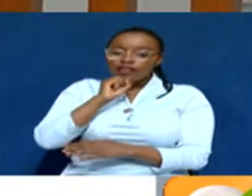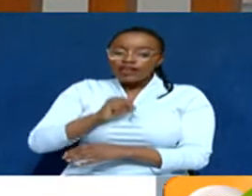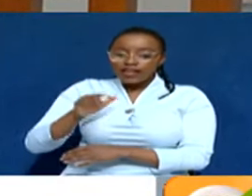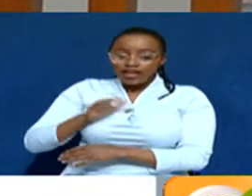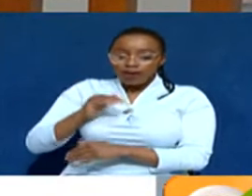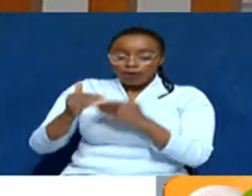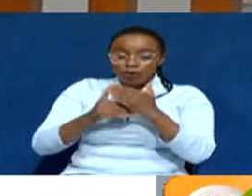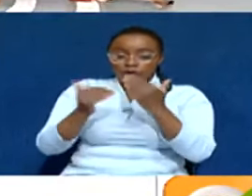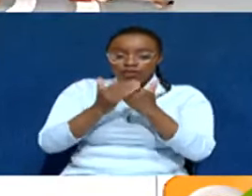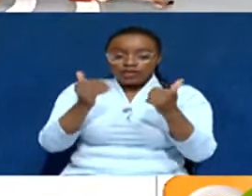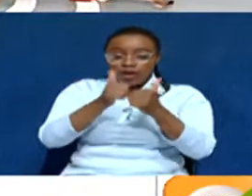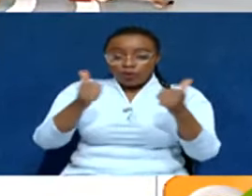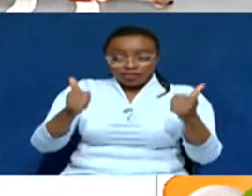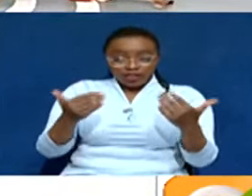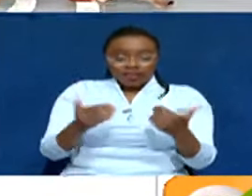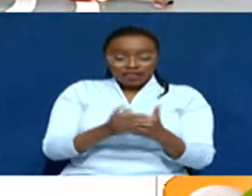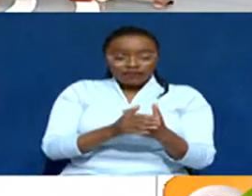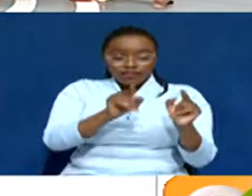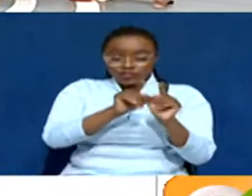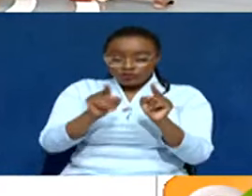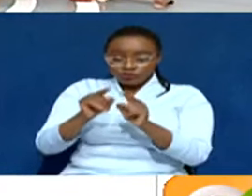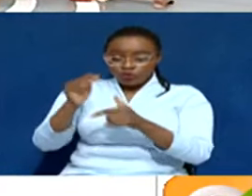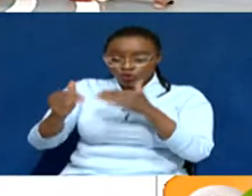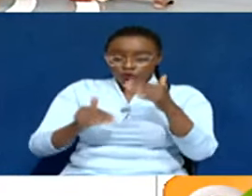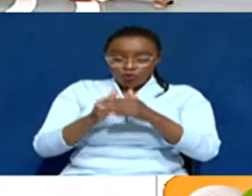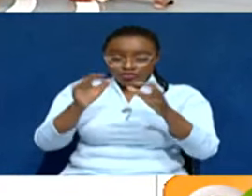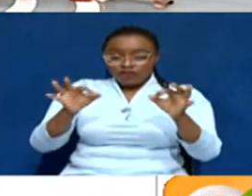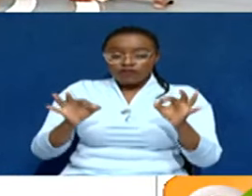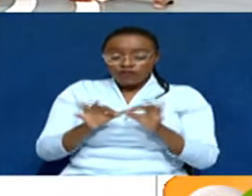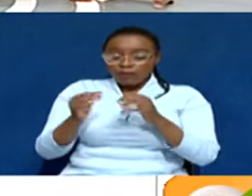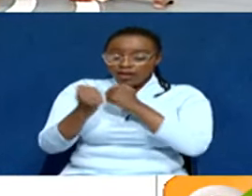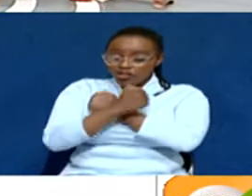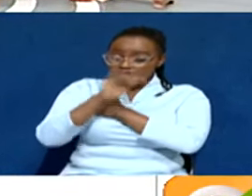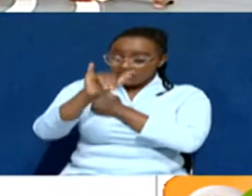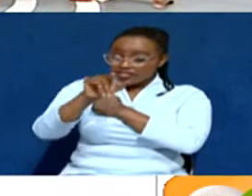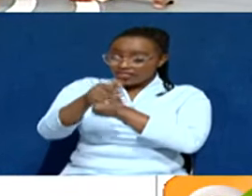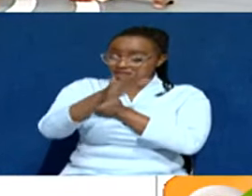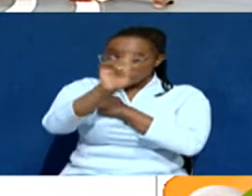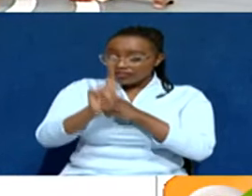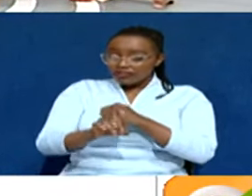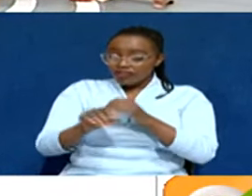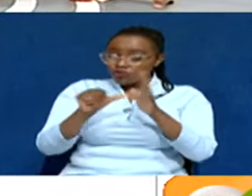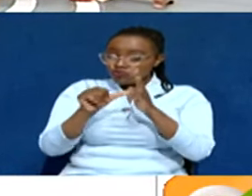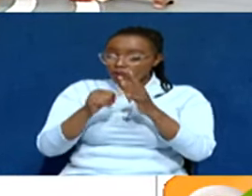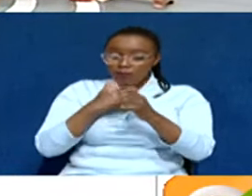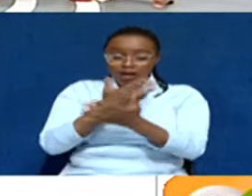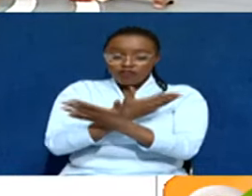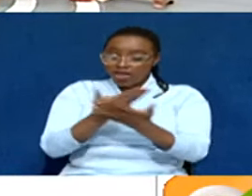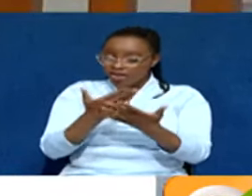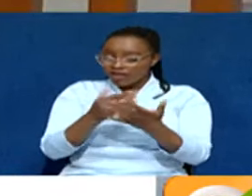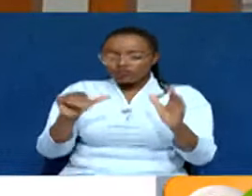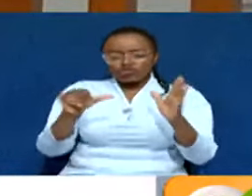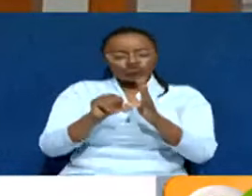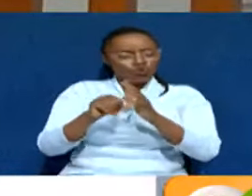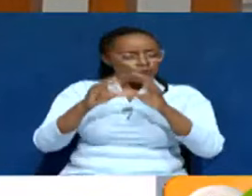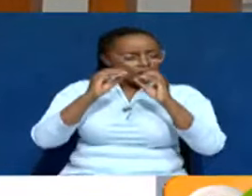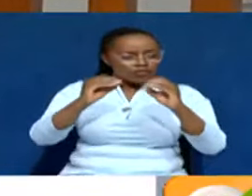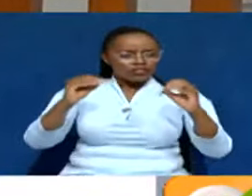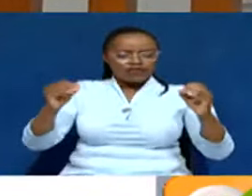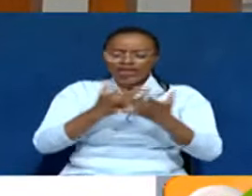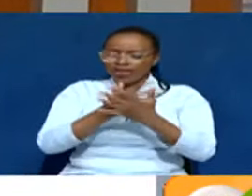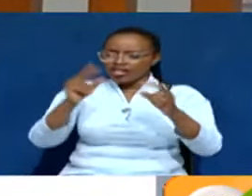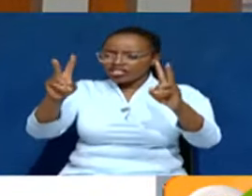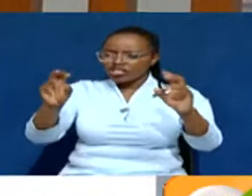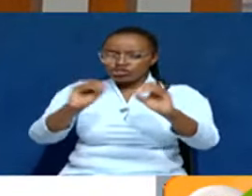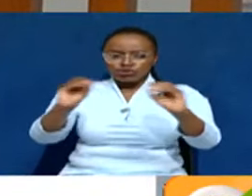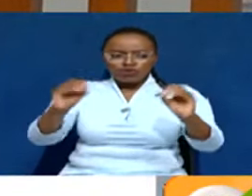they all treated you well. All of them. And they all the families. And you loved being there. I loved being. No problems, no issues. No problems, no